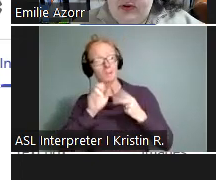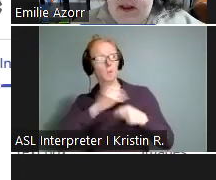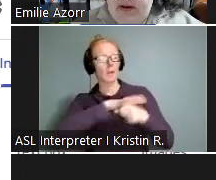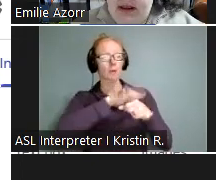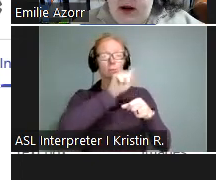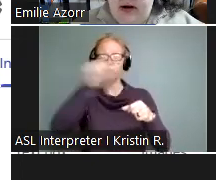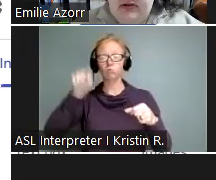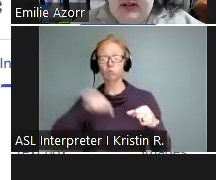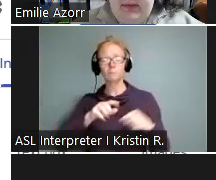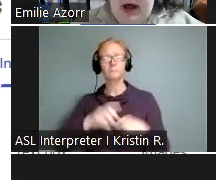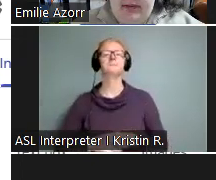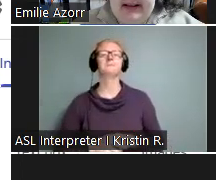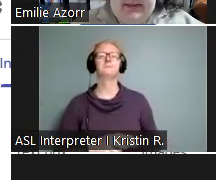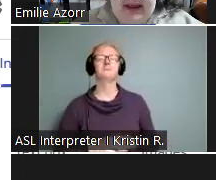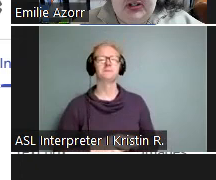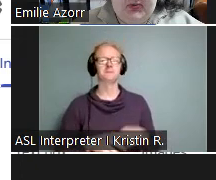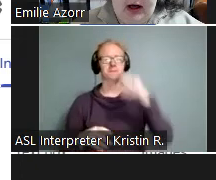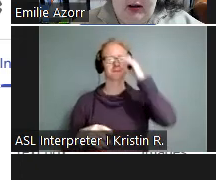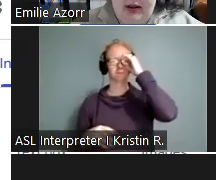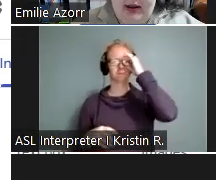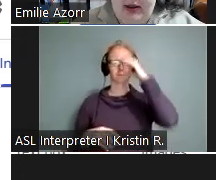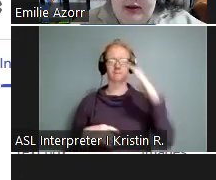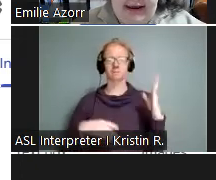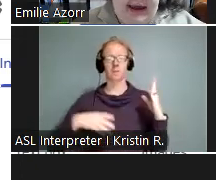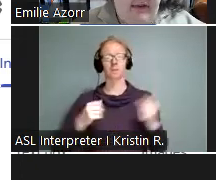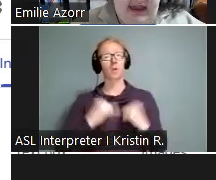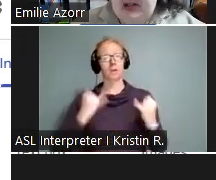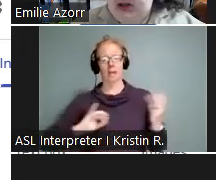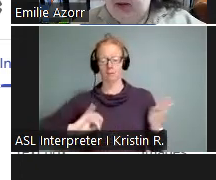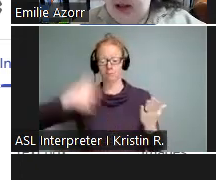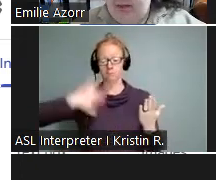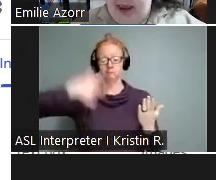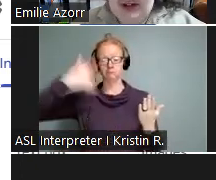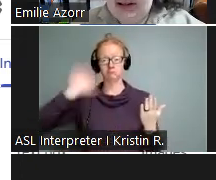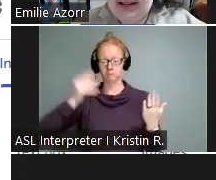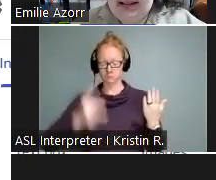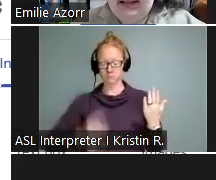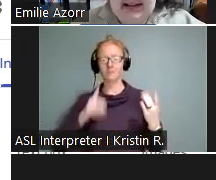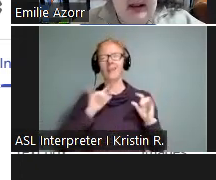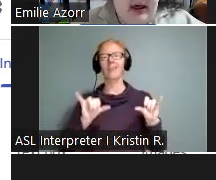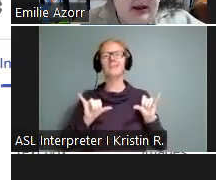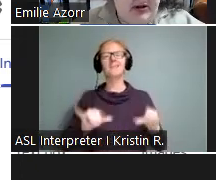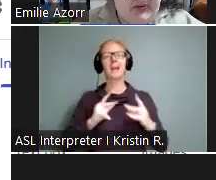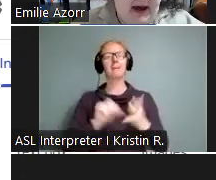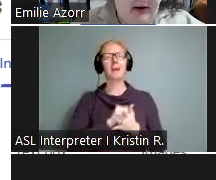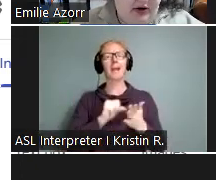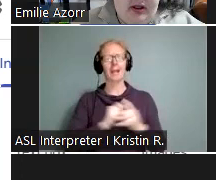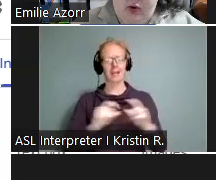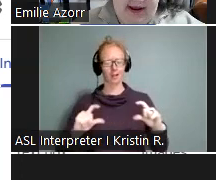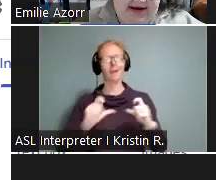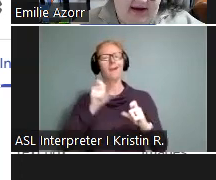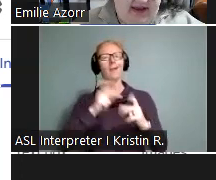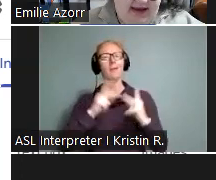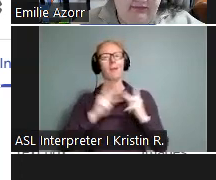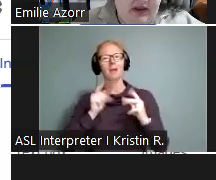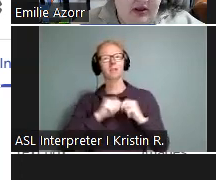If you scroll down here to the bottom of this page as well, you can navigate to those same pages. It's just another spot or